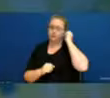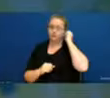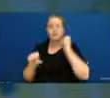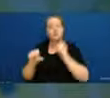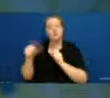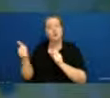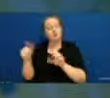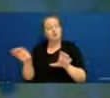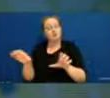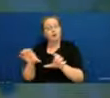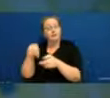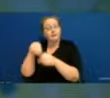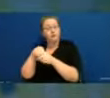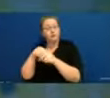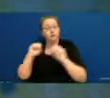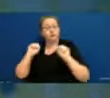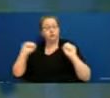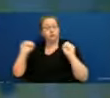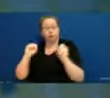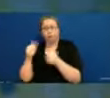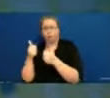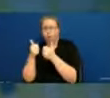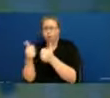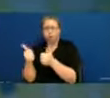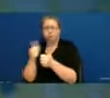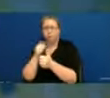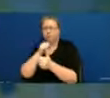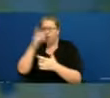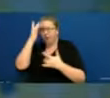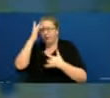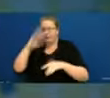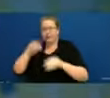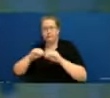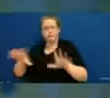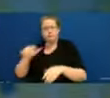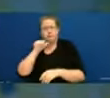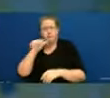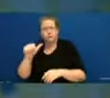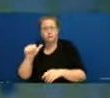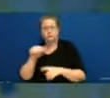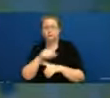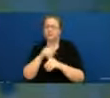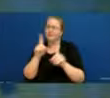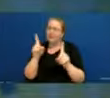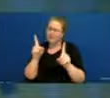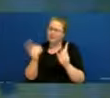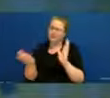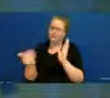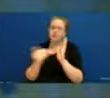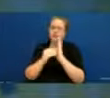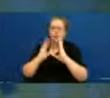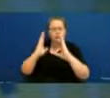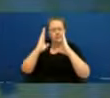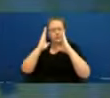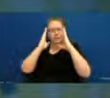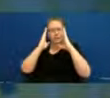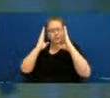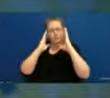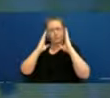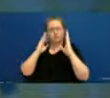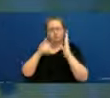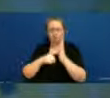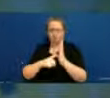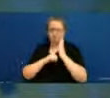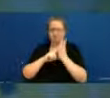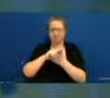of the virus. So those safety measures are working. But we need everybody to pay attention now, to go back